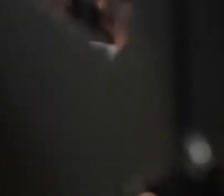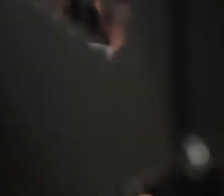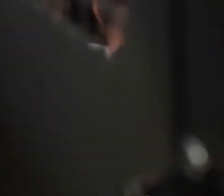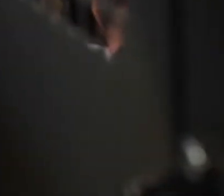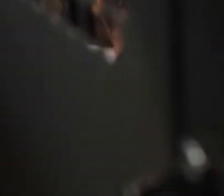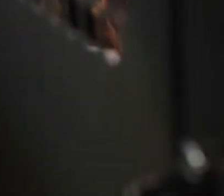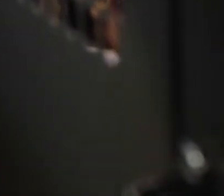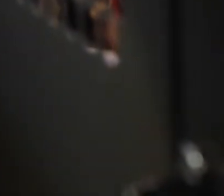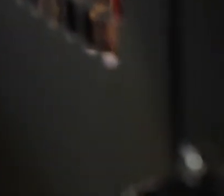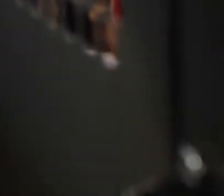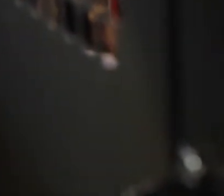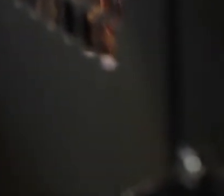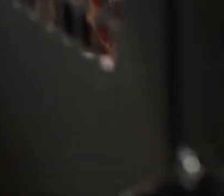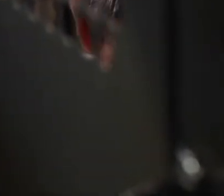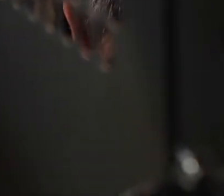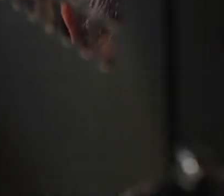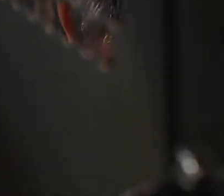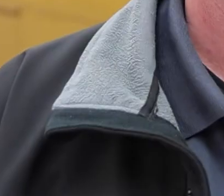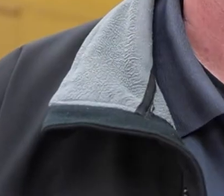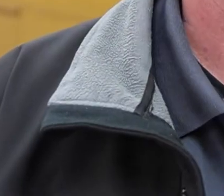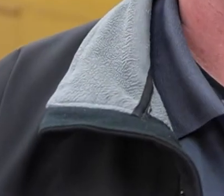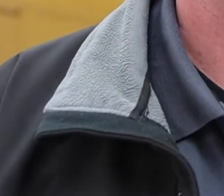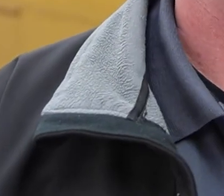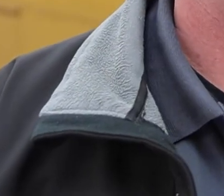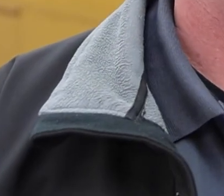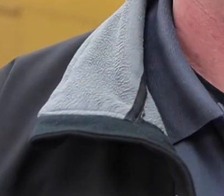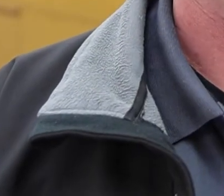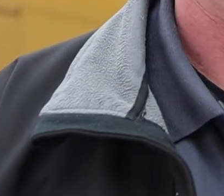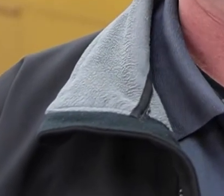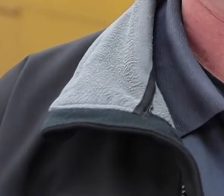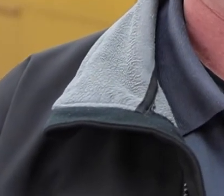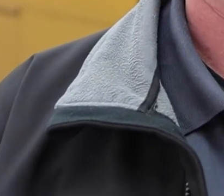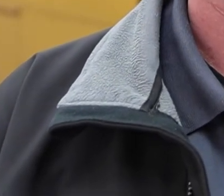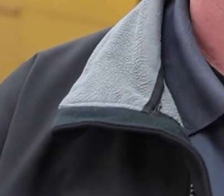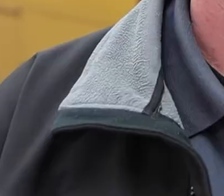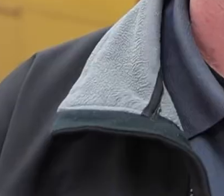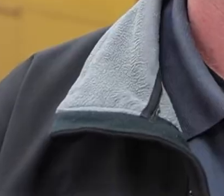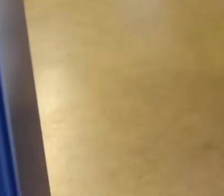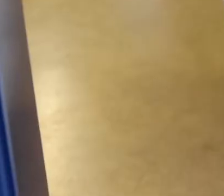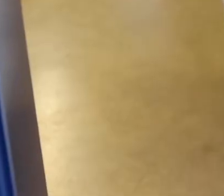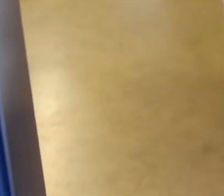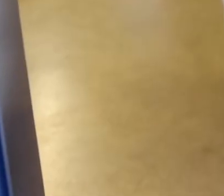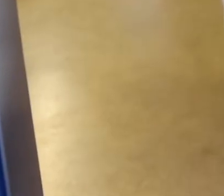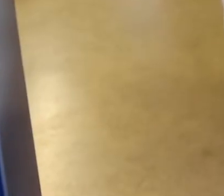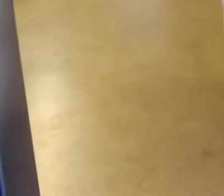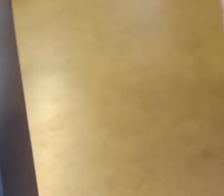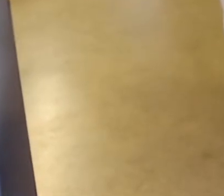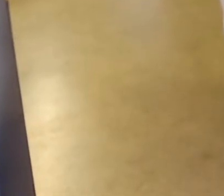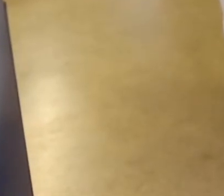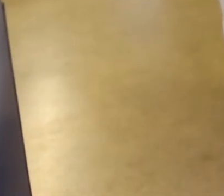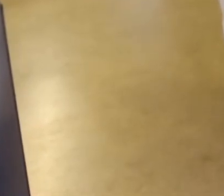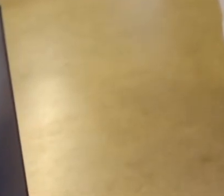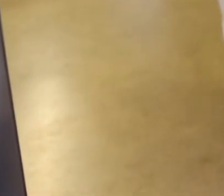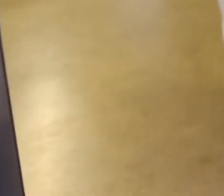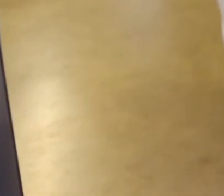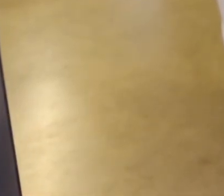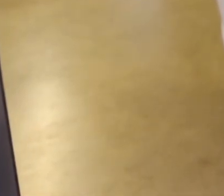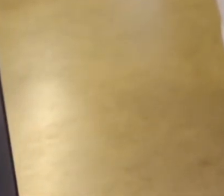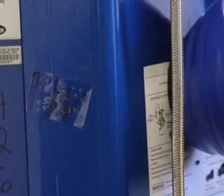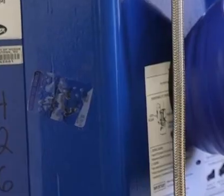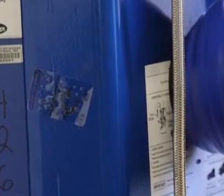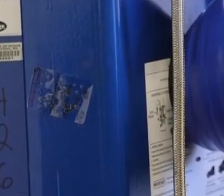If someone's having an issue, most of the time they don't even have to ask. Chris learns about it, he's there to help.